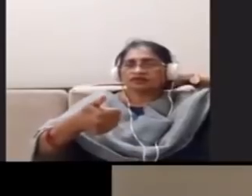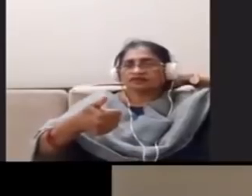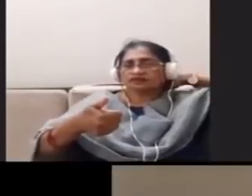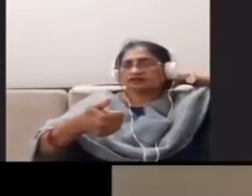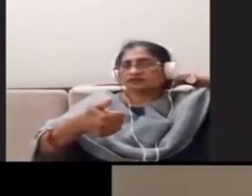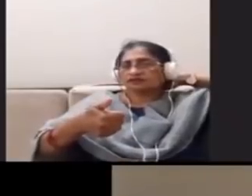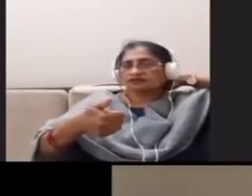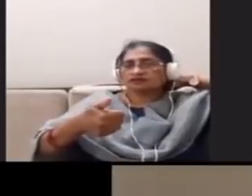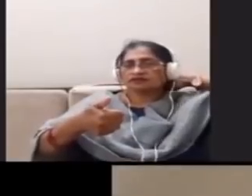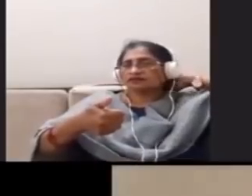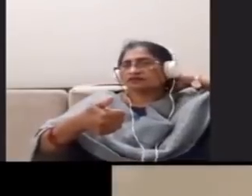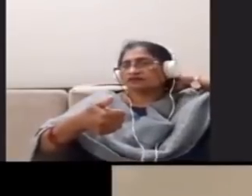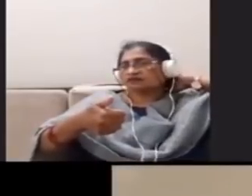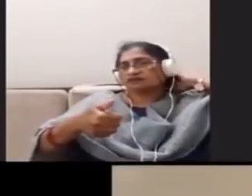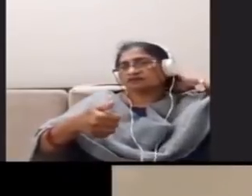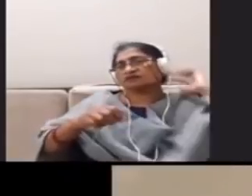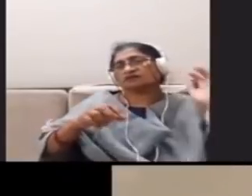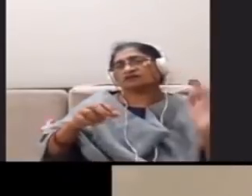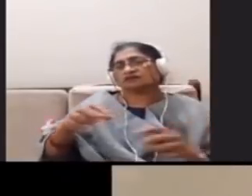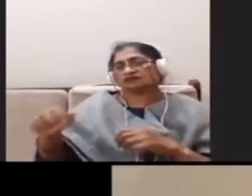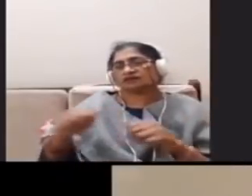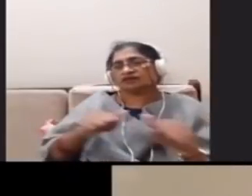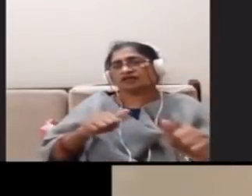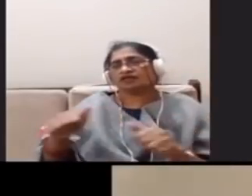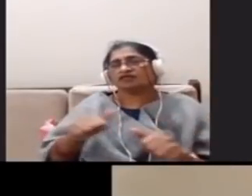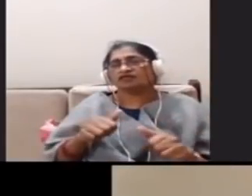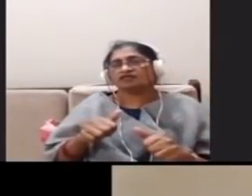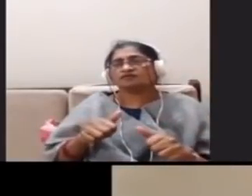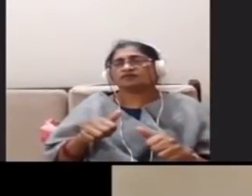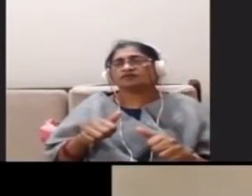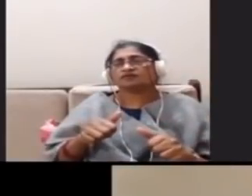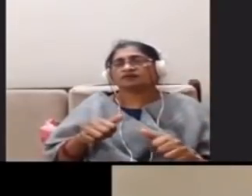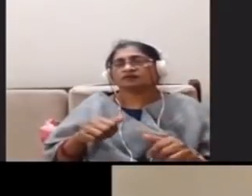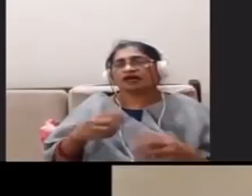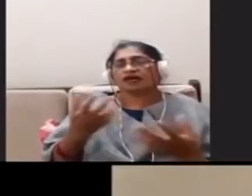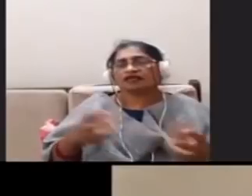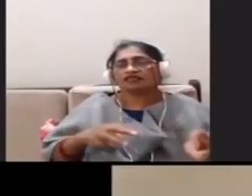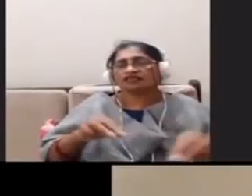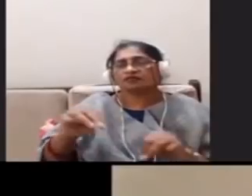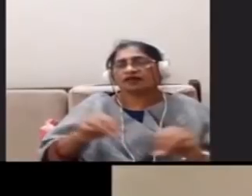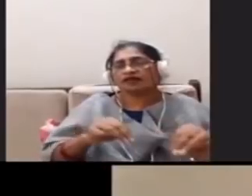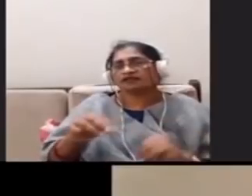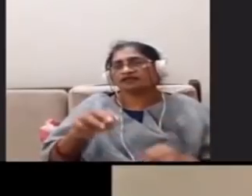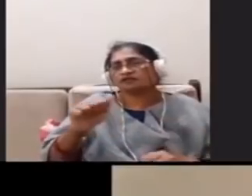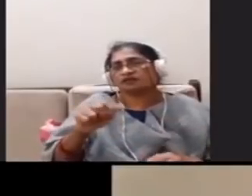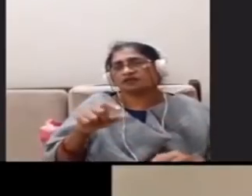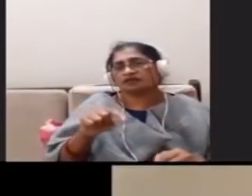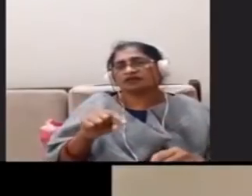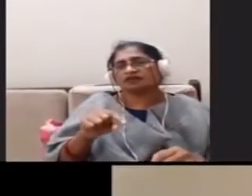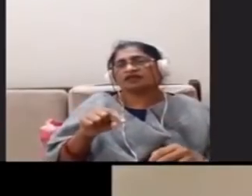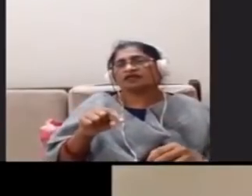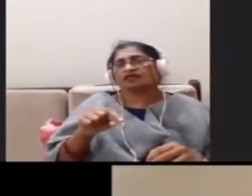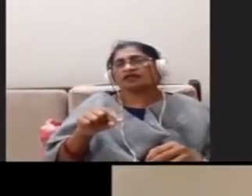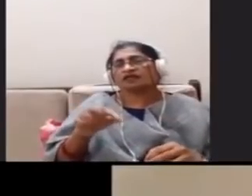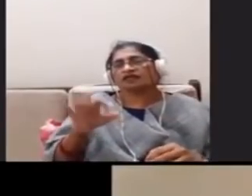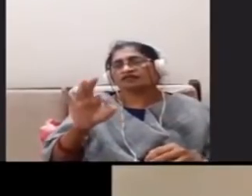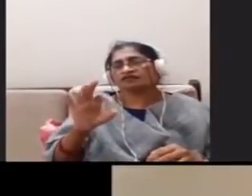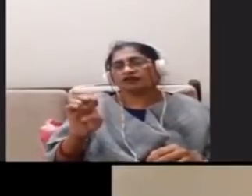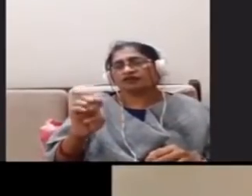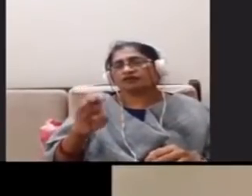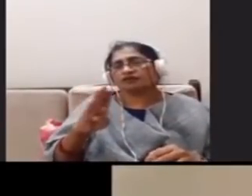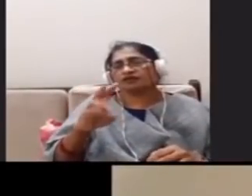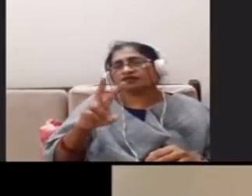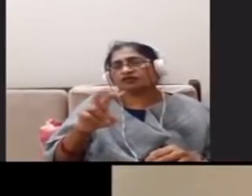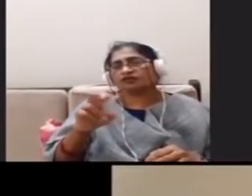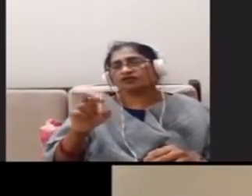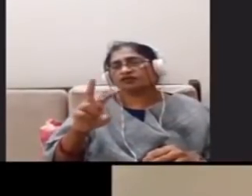County, Transportation Commission, Fox Canyon Groundwater Management Agency. The term began in February of 2020.